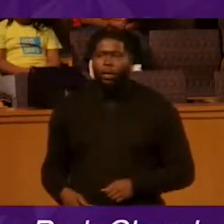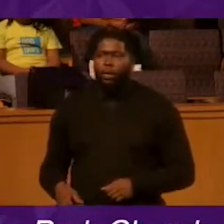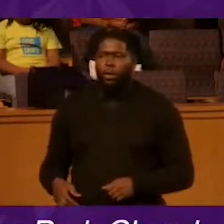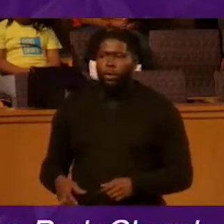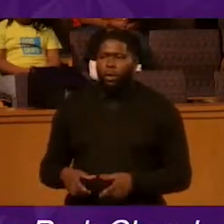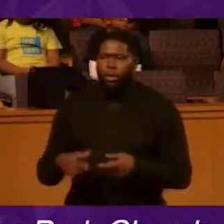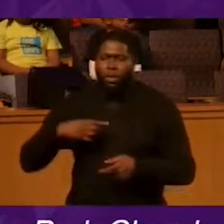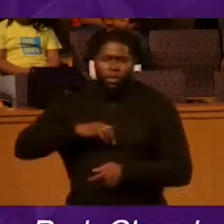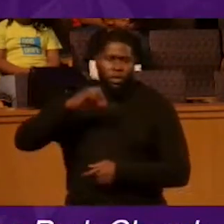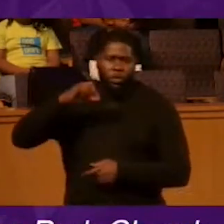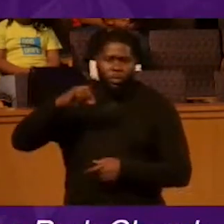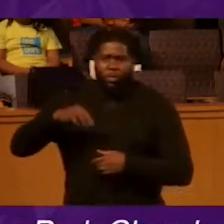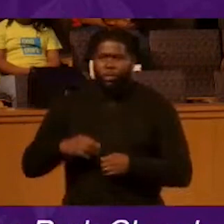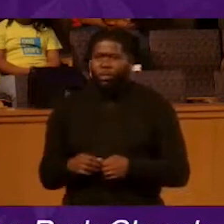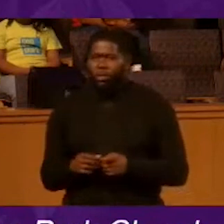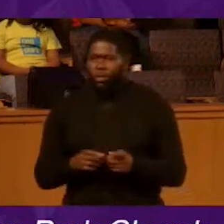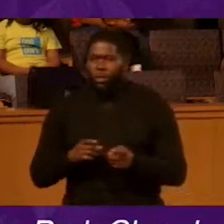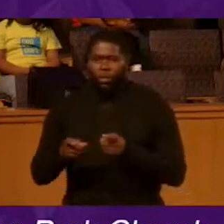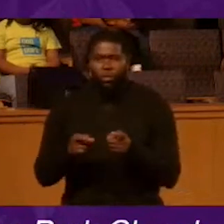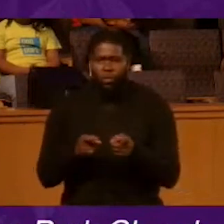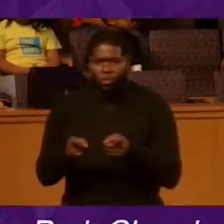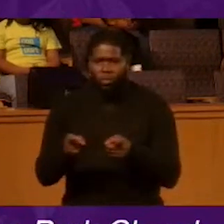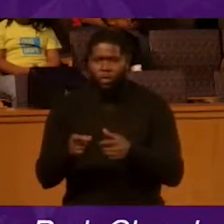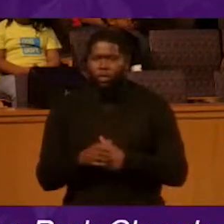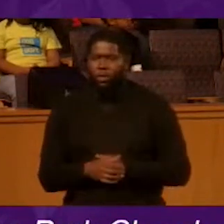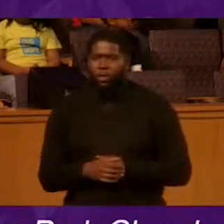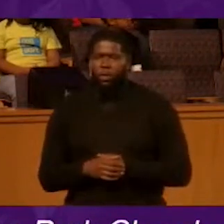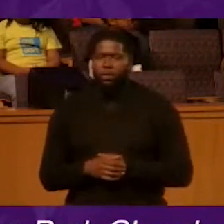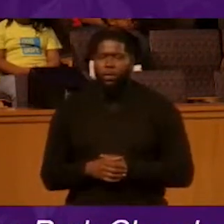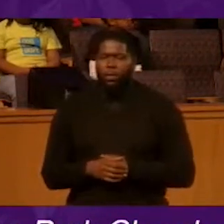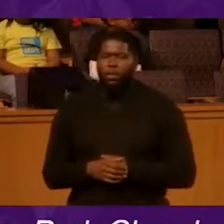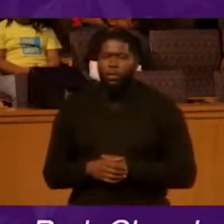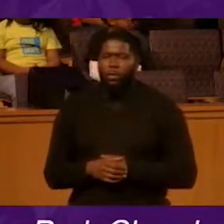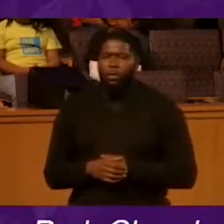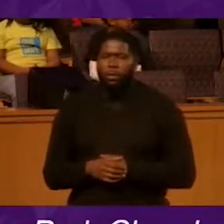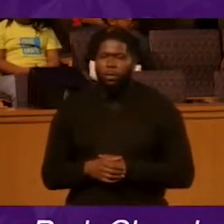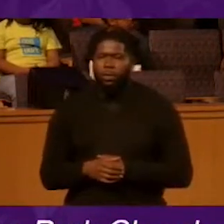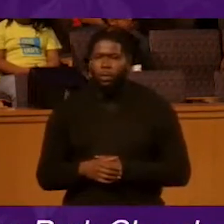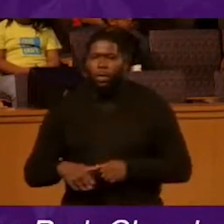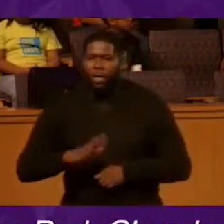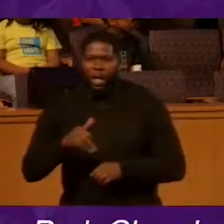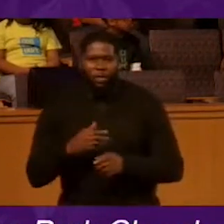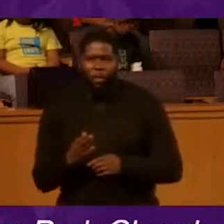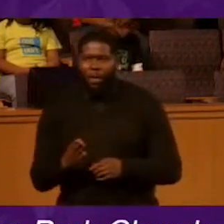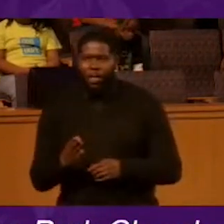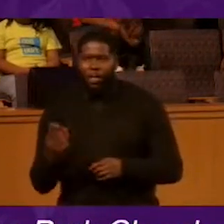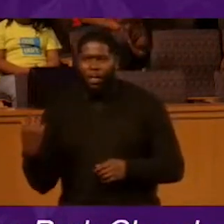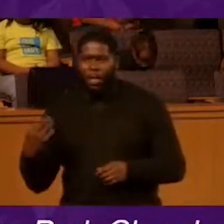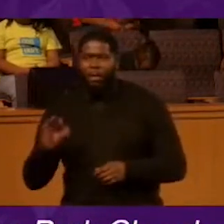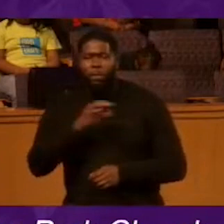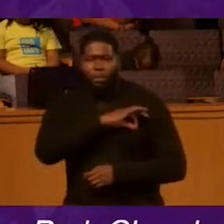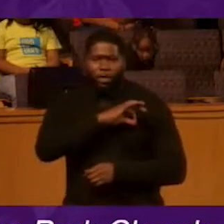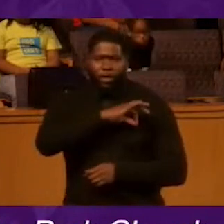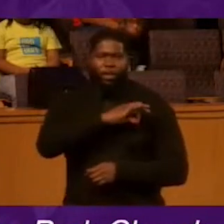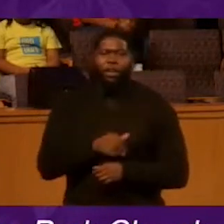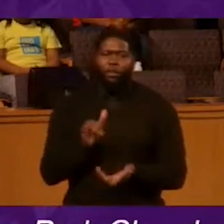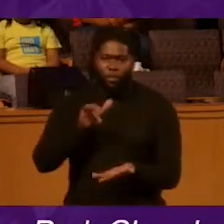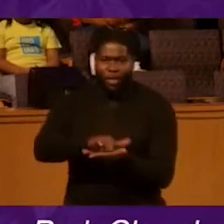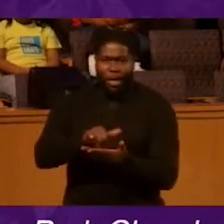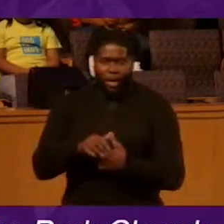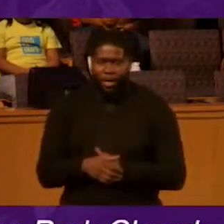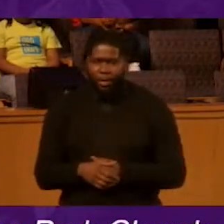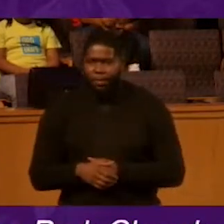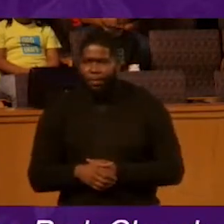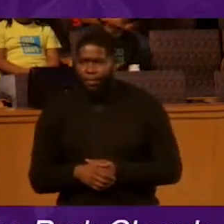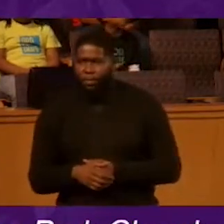disciplines at your own pace. That sounds exciting, and everyone can benefit from that. Yes. I love that. I love that. I